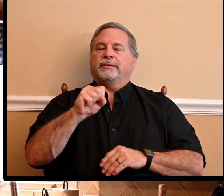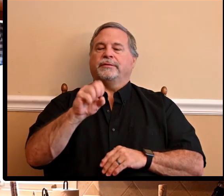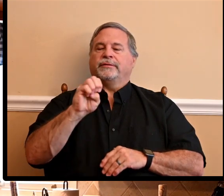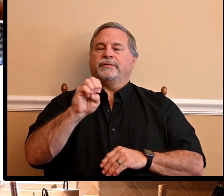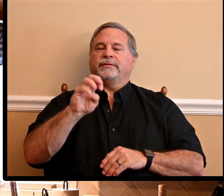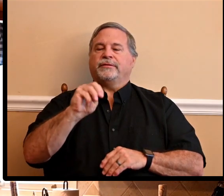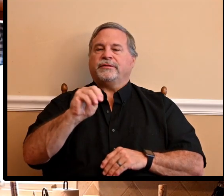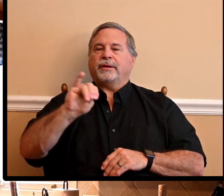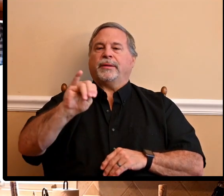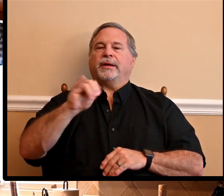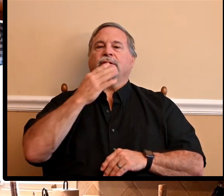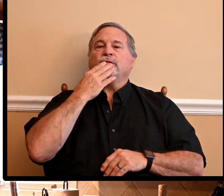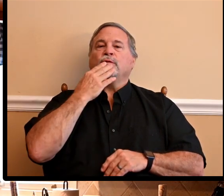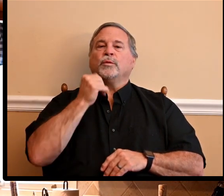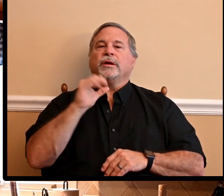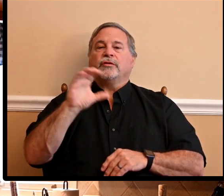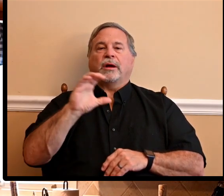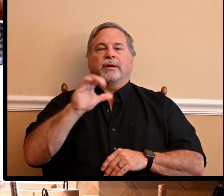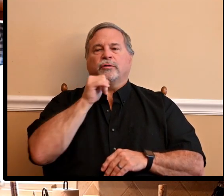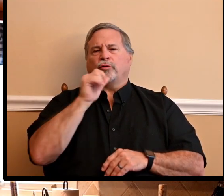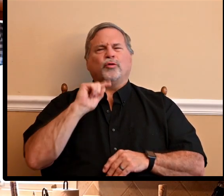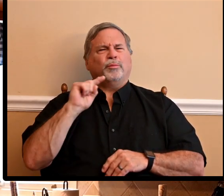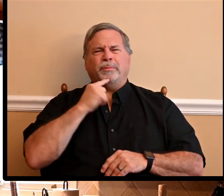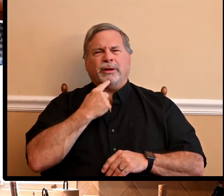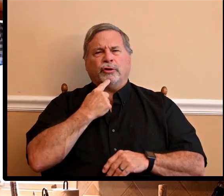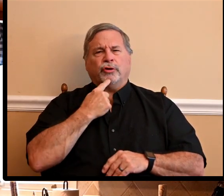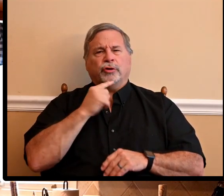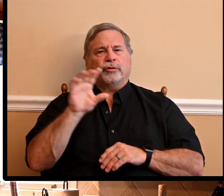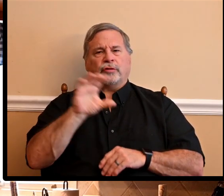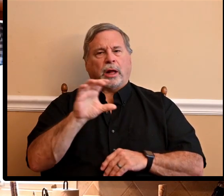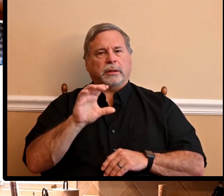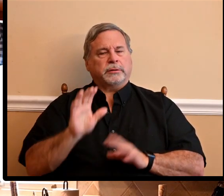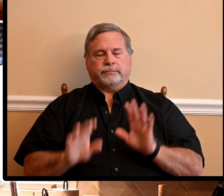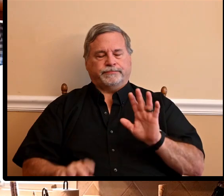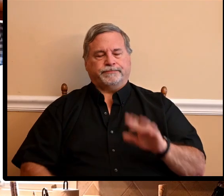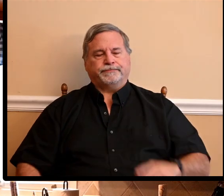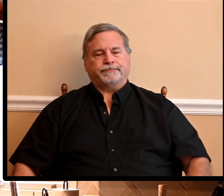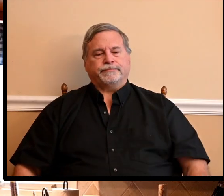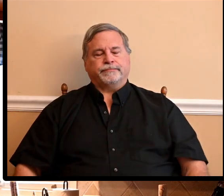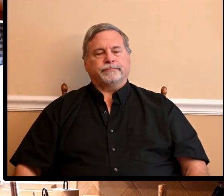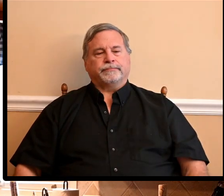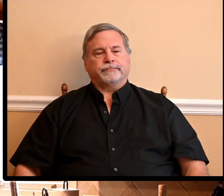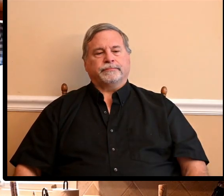a semi-sweet chocolate. You could use a dark chocolate. Just don't use bitter chocolate.